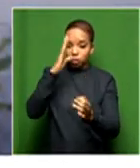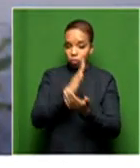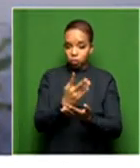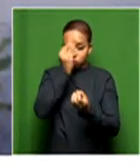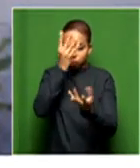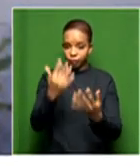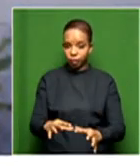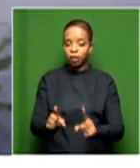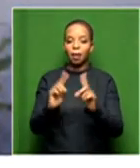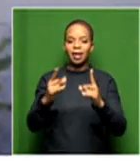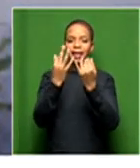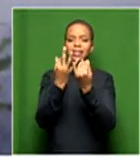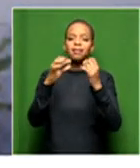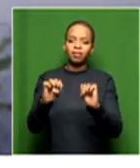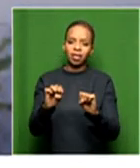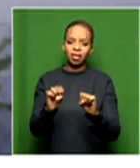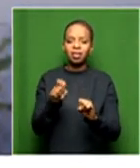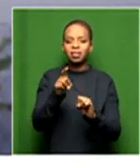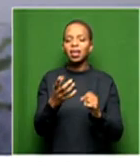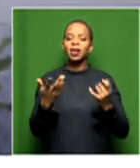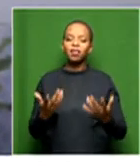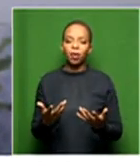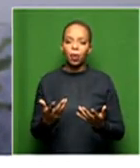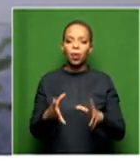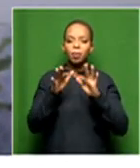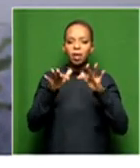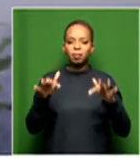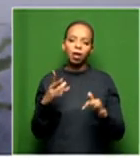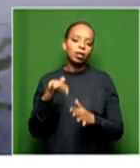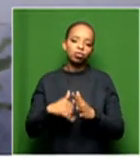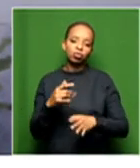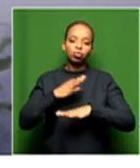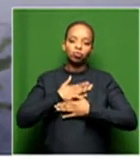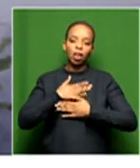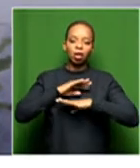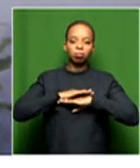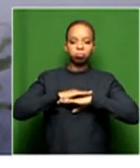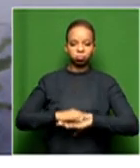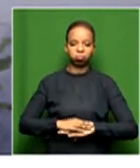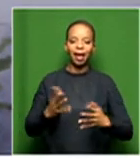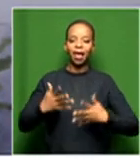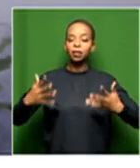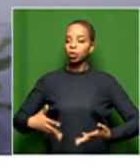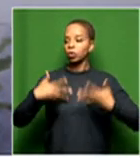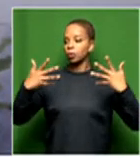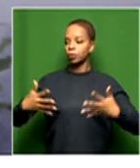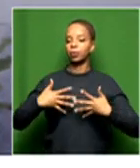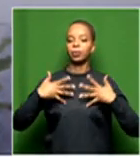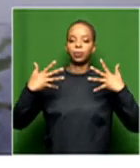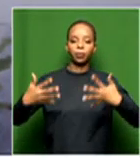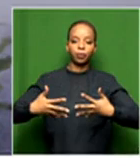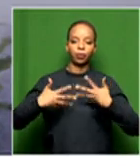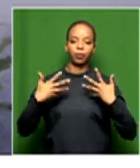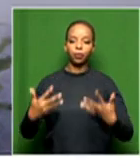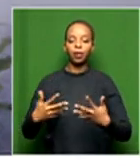Okay. And really what it's going to do is just bring restoration to people, almost like a breath of fresh air in this time,